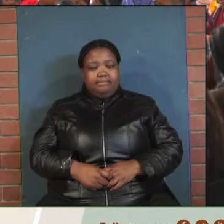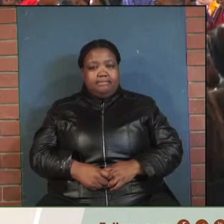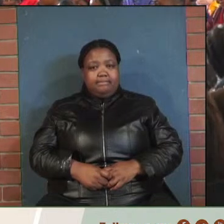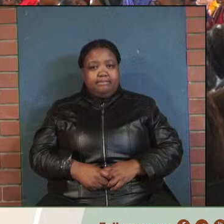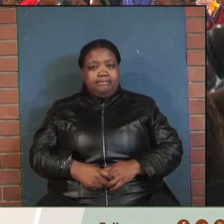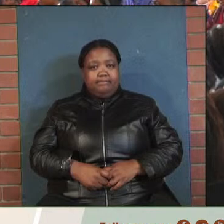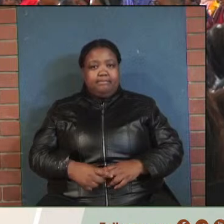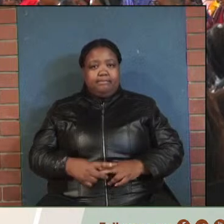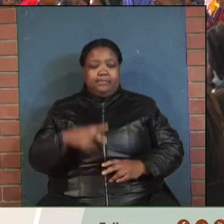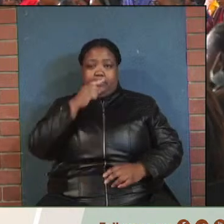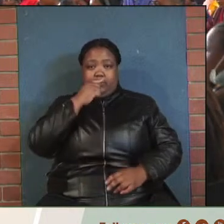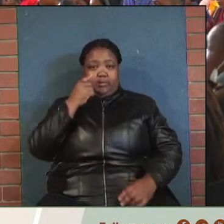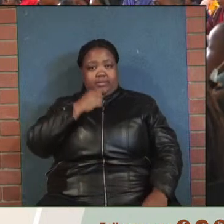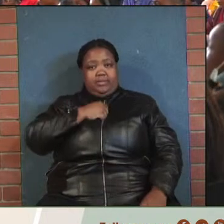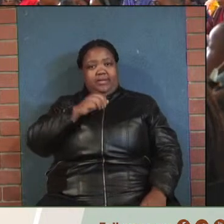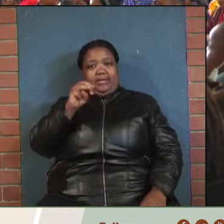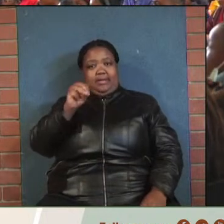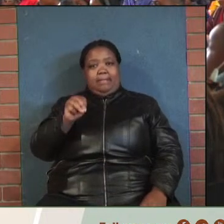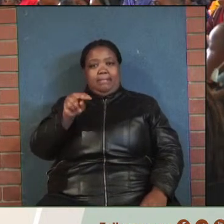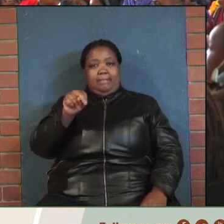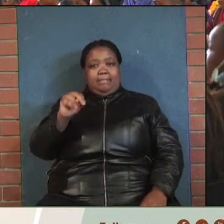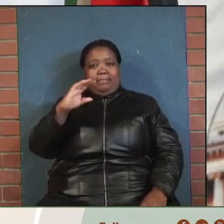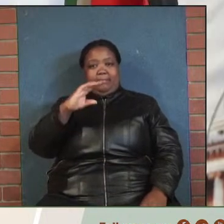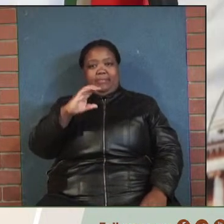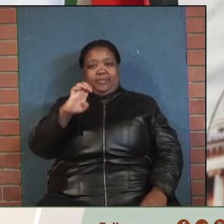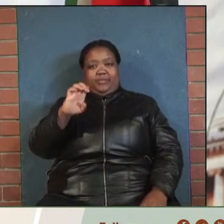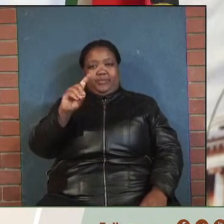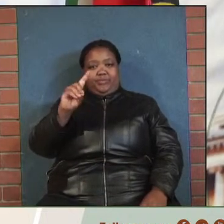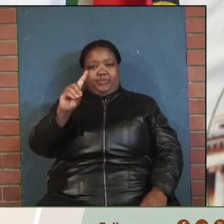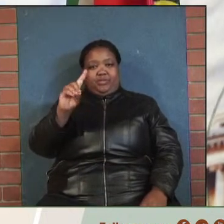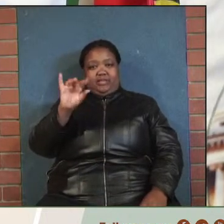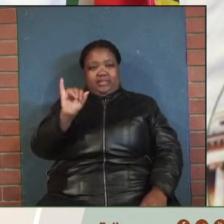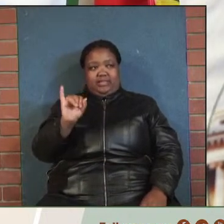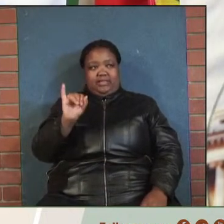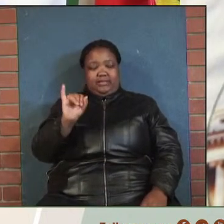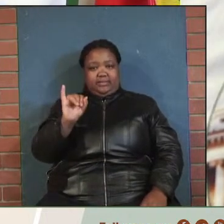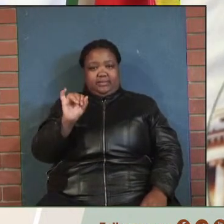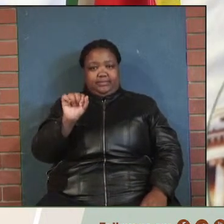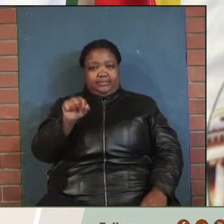My name is Mncedi Nzwanana,